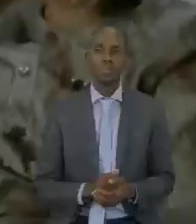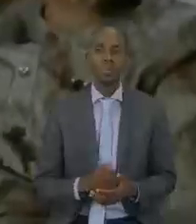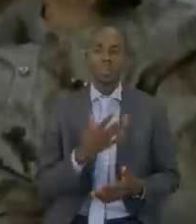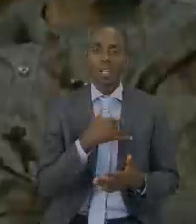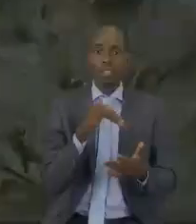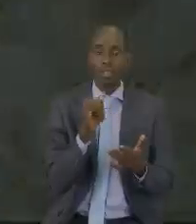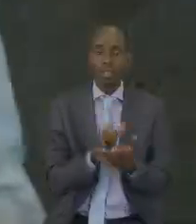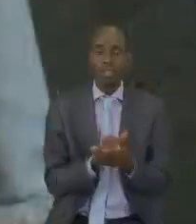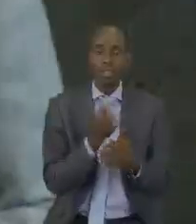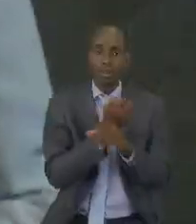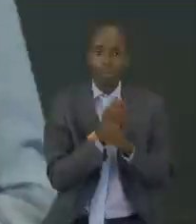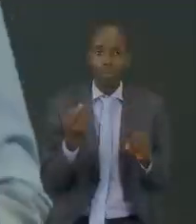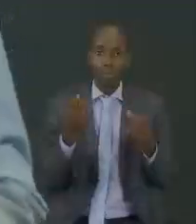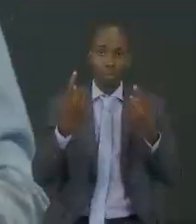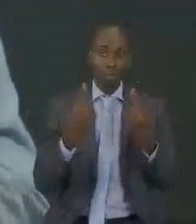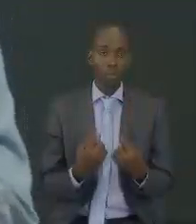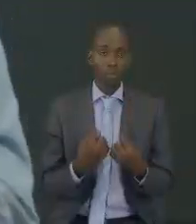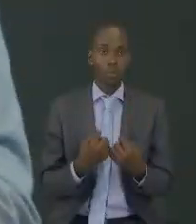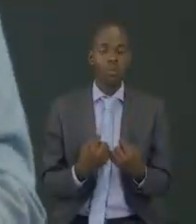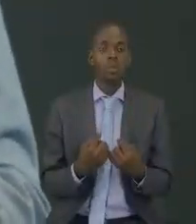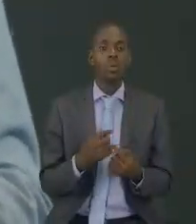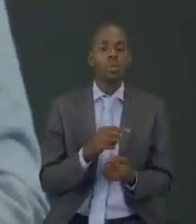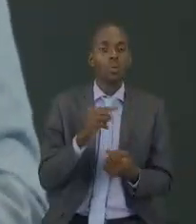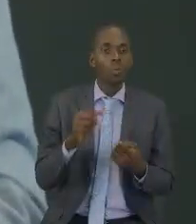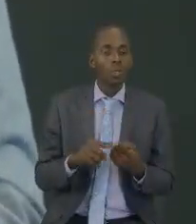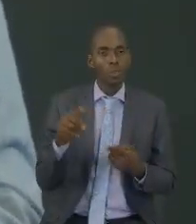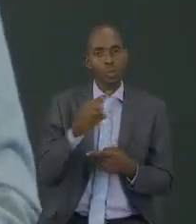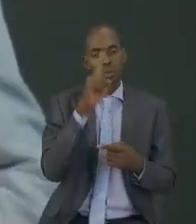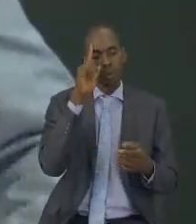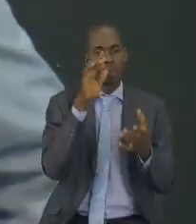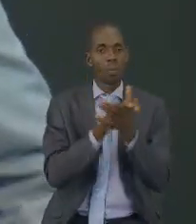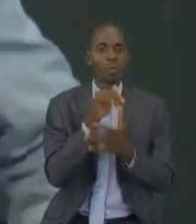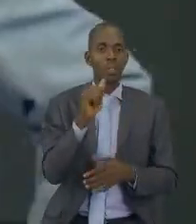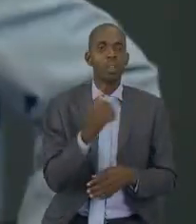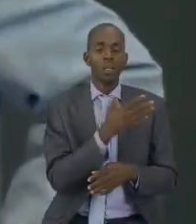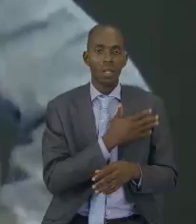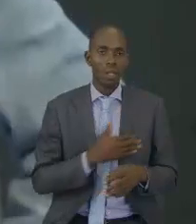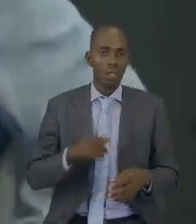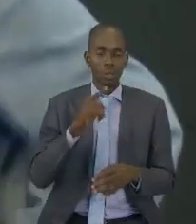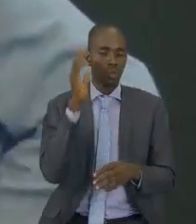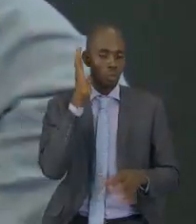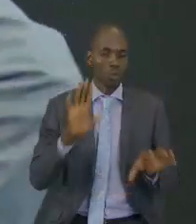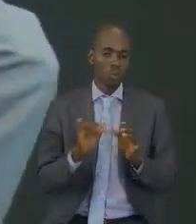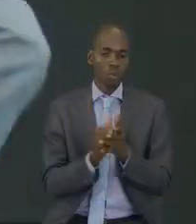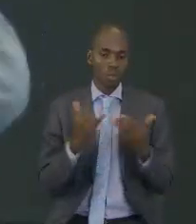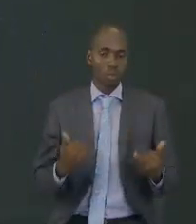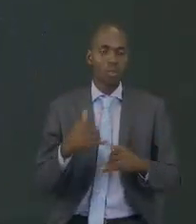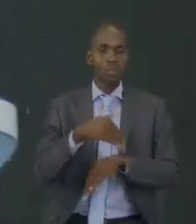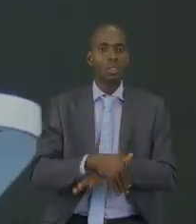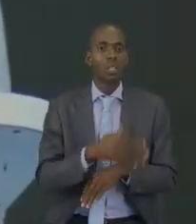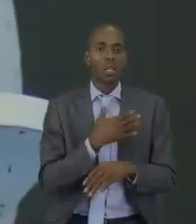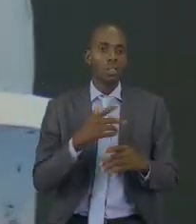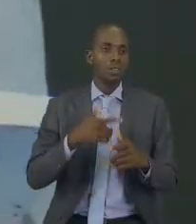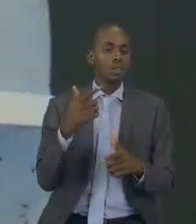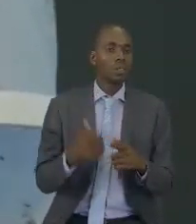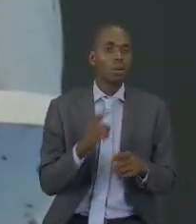salvation comes the moment you believe. And you'll do that tonight. And then